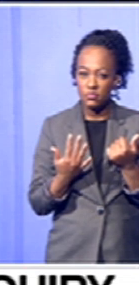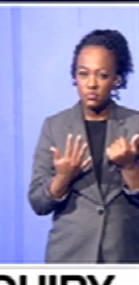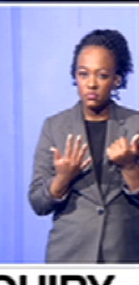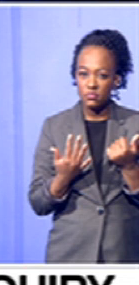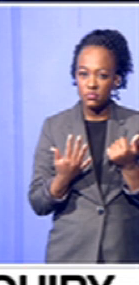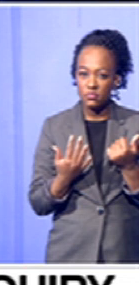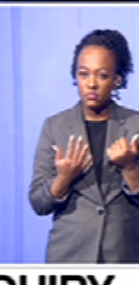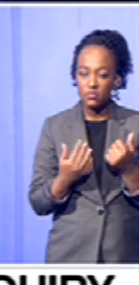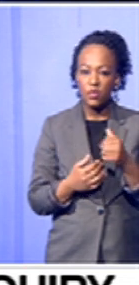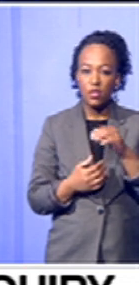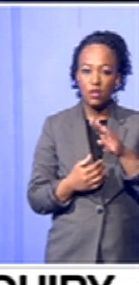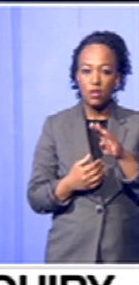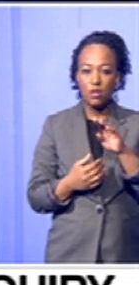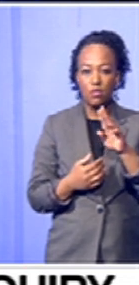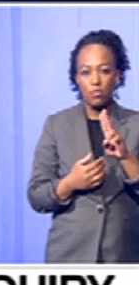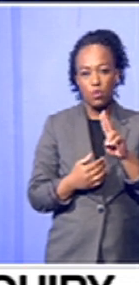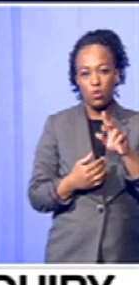Bulelani, are you still there?